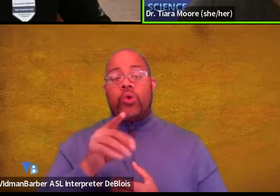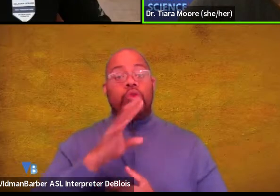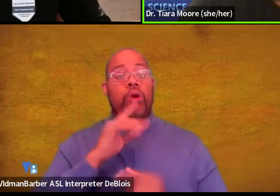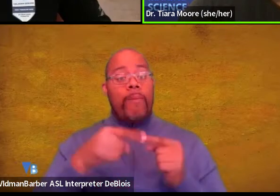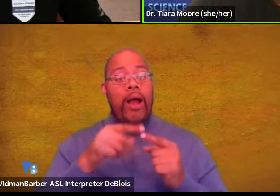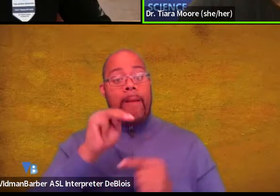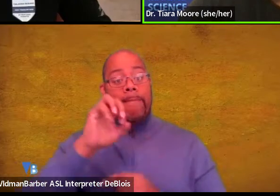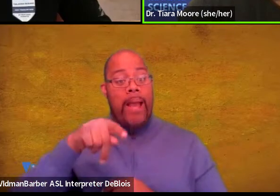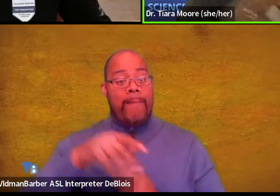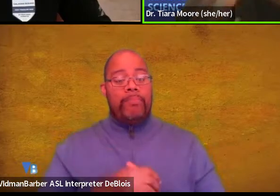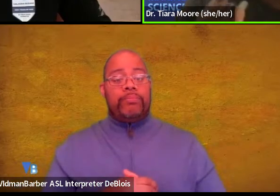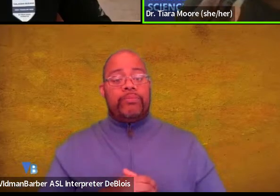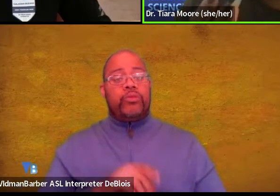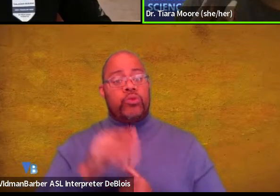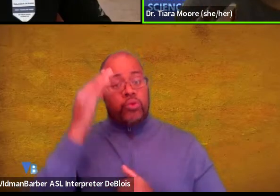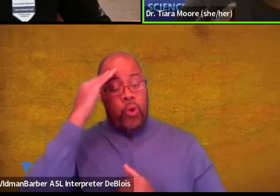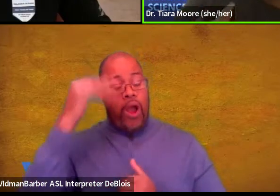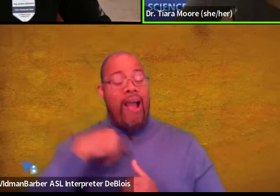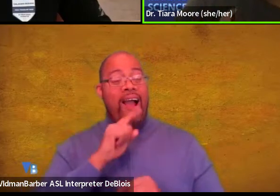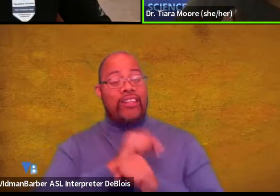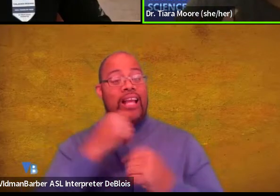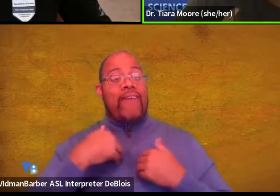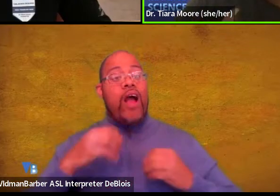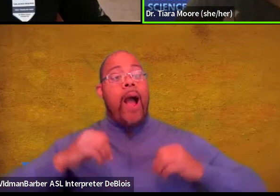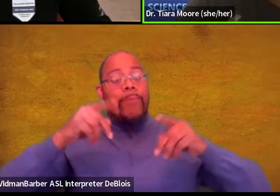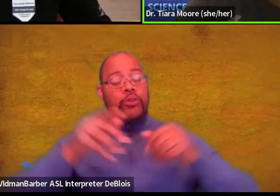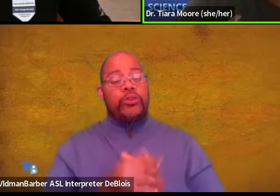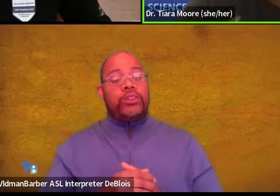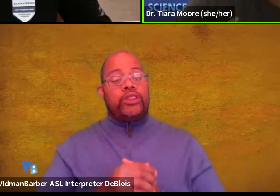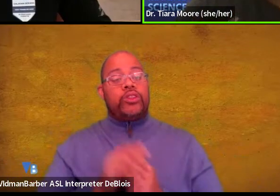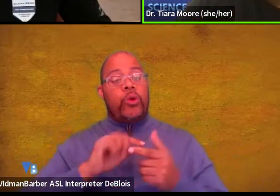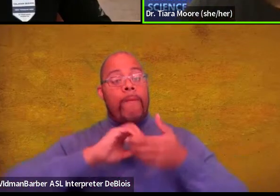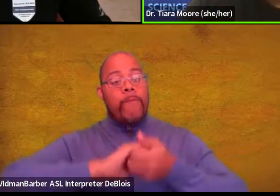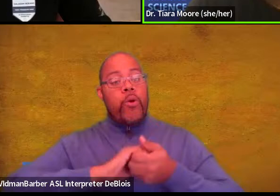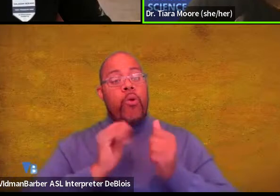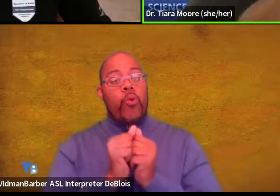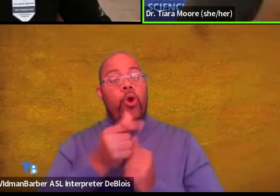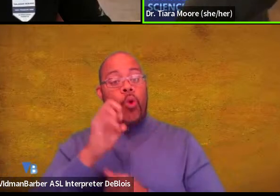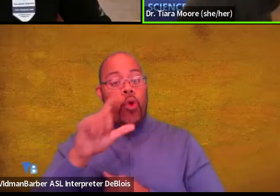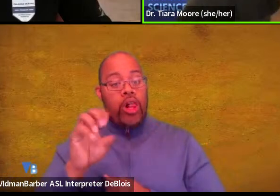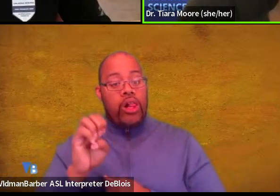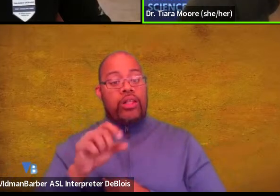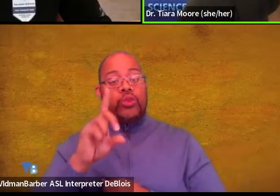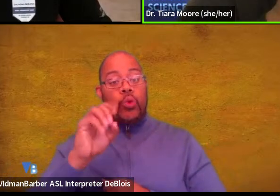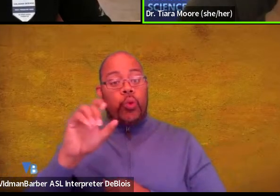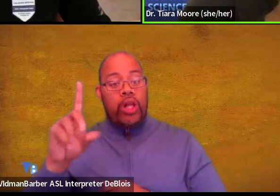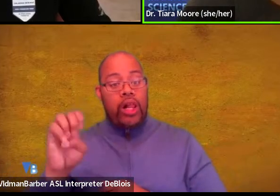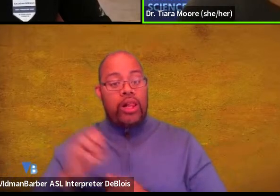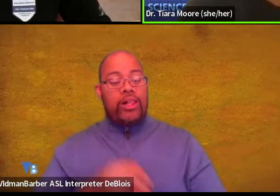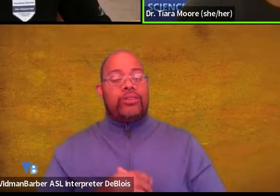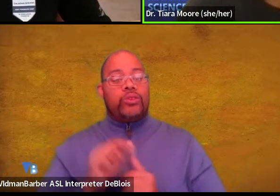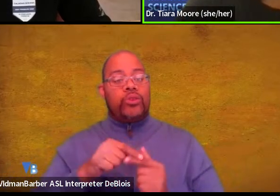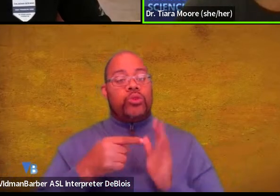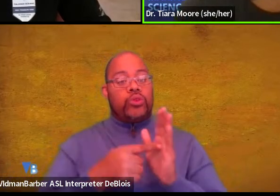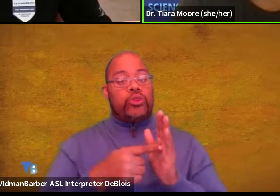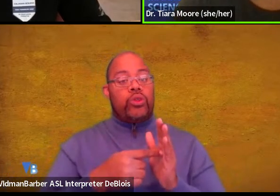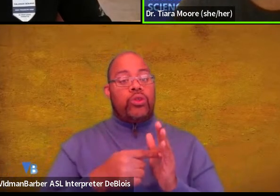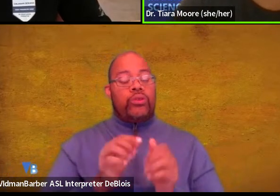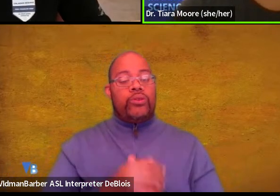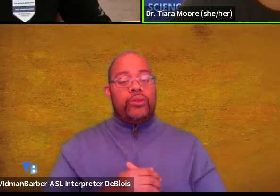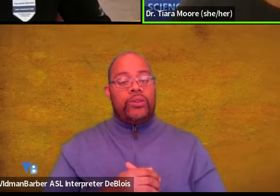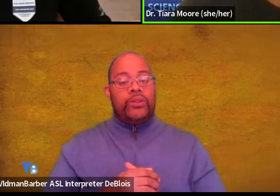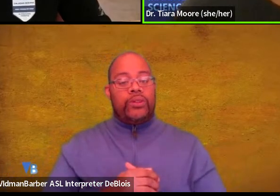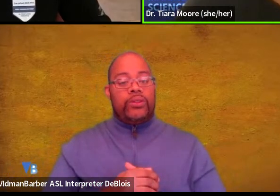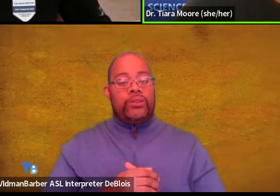about the maps. And I actually had the opportunity to partner with Google Doodle to highlight Marie Tharp.